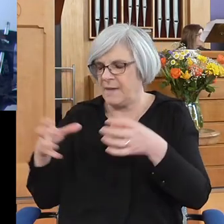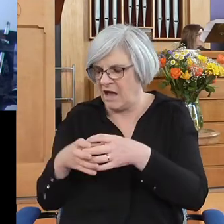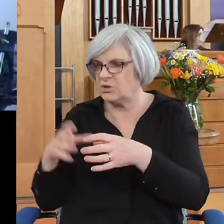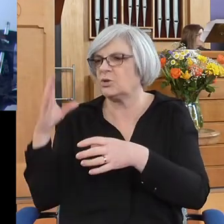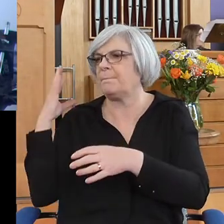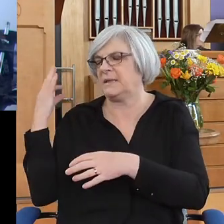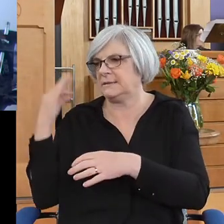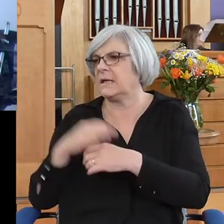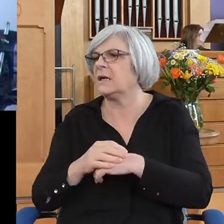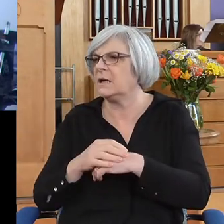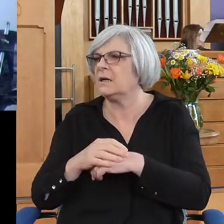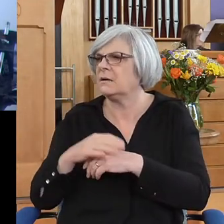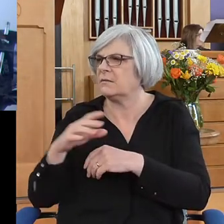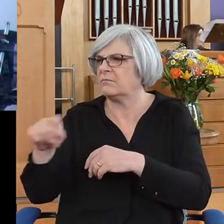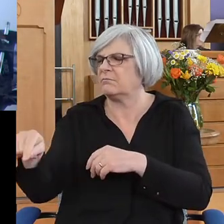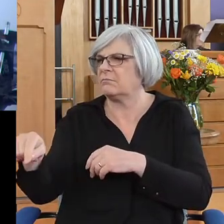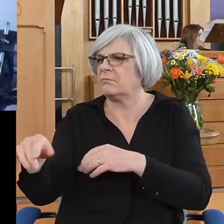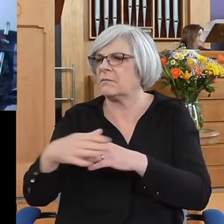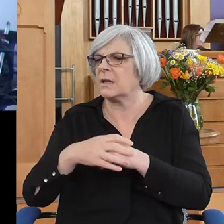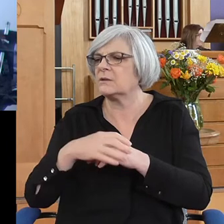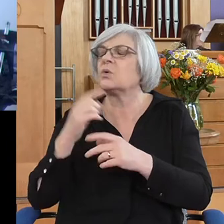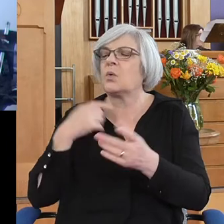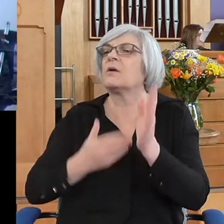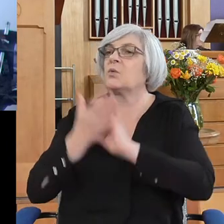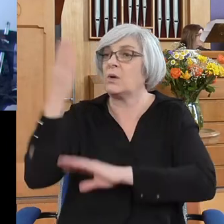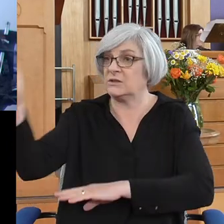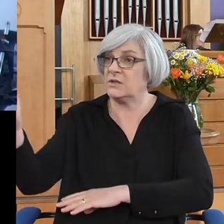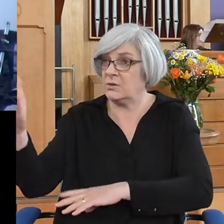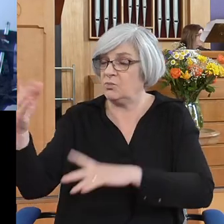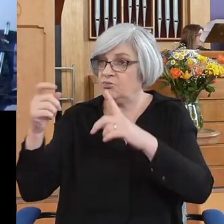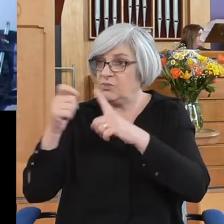those meetings where we accepted it, have gone off to Presbytery,